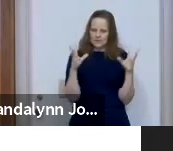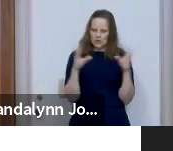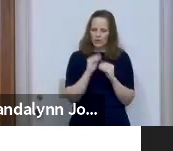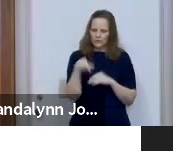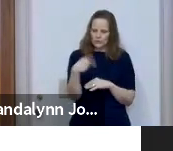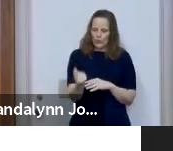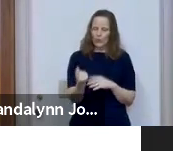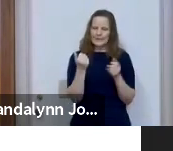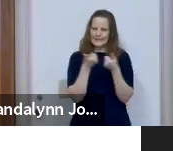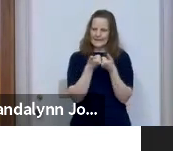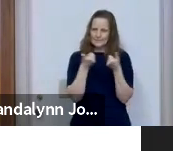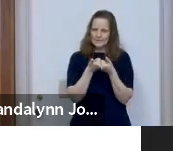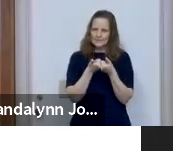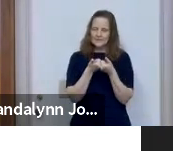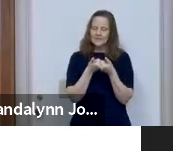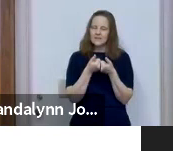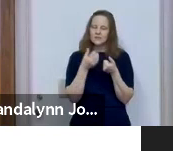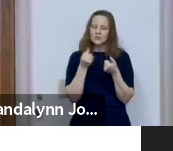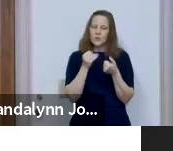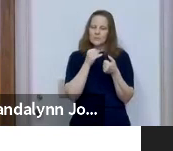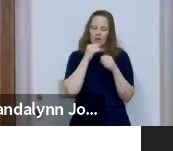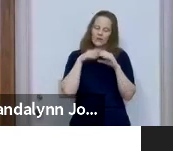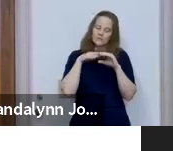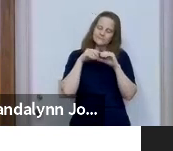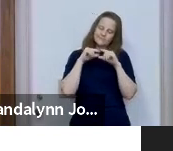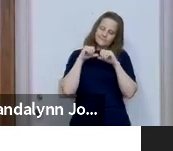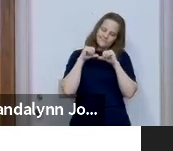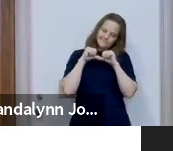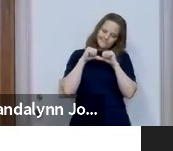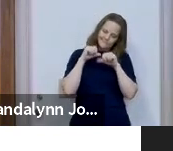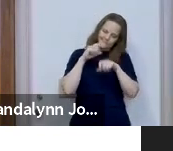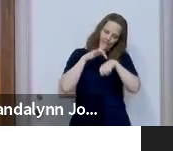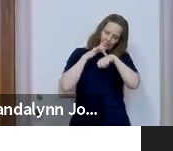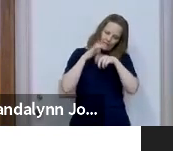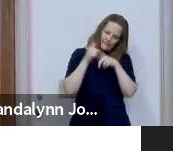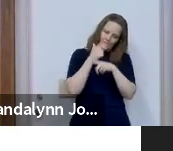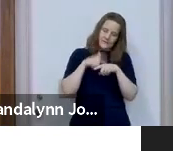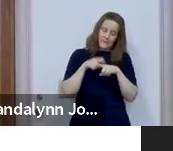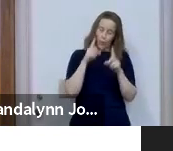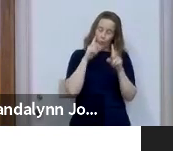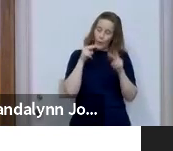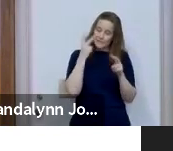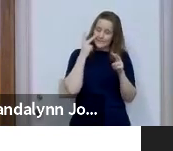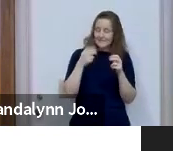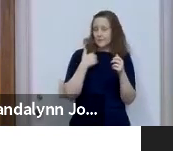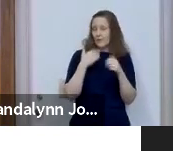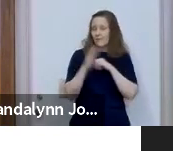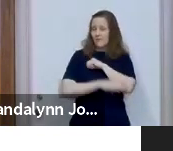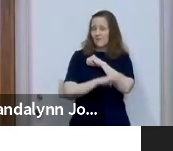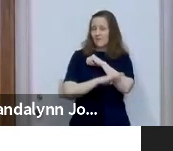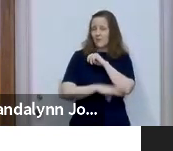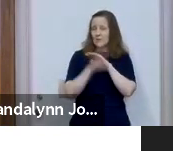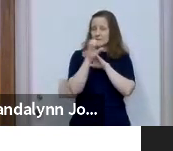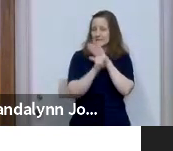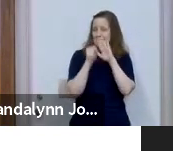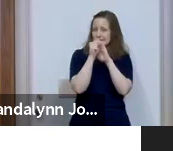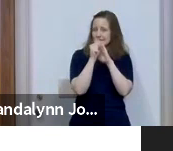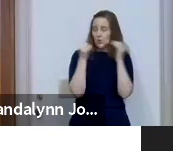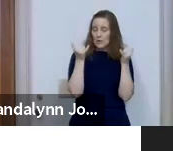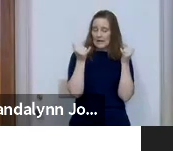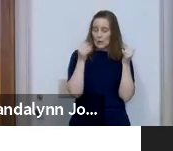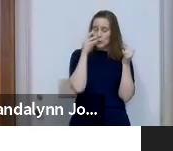play. And so without belaboring it, we're watching carefully to see if we will have a fall season. Right now, the presumption is we